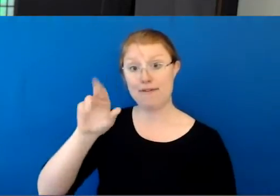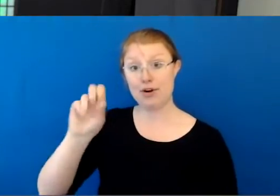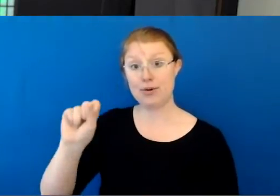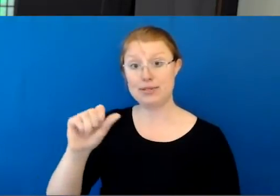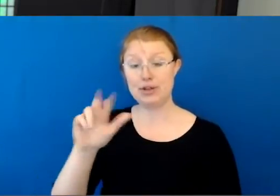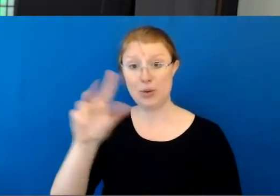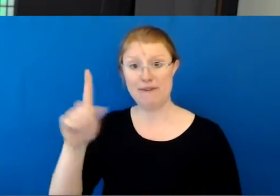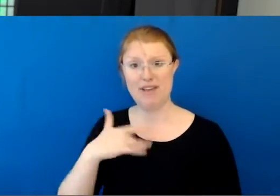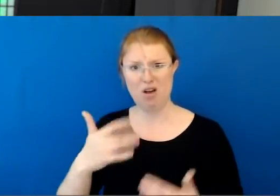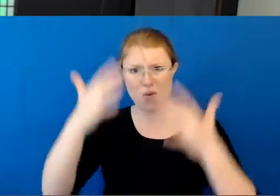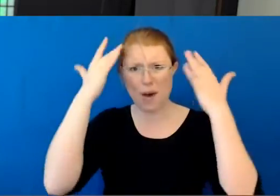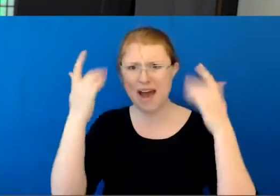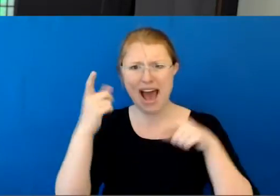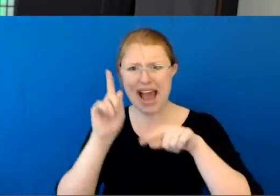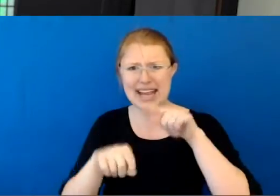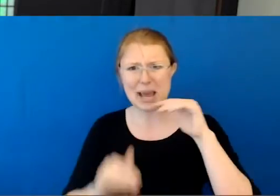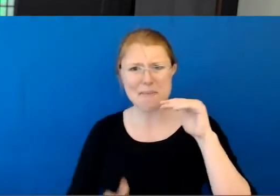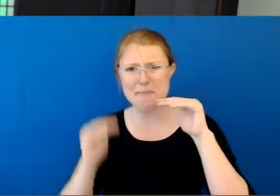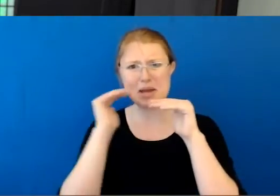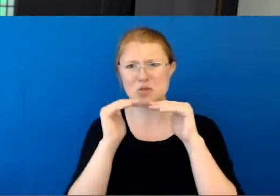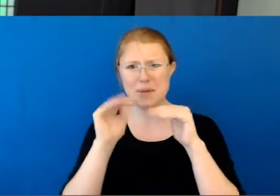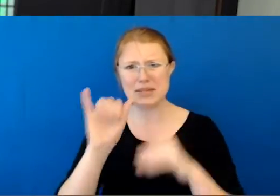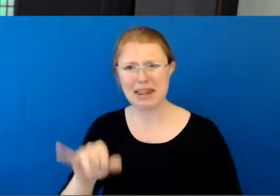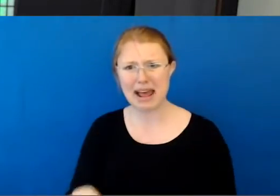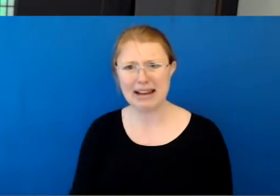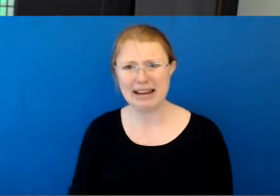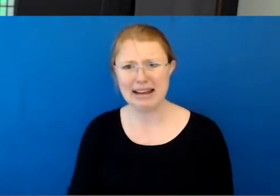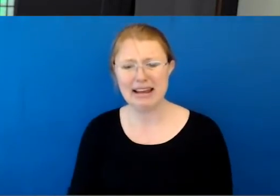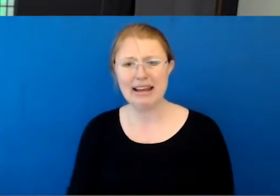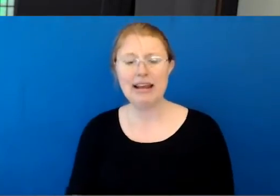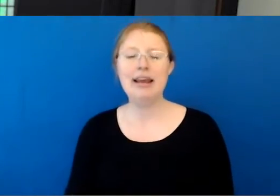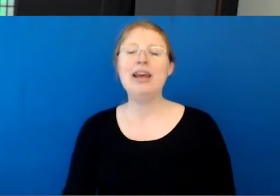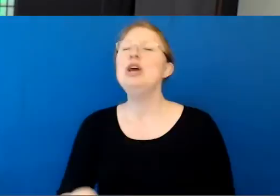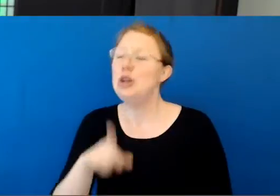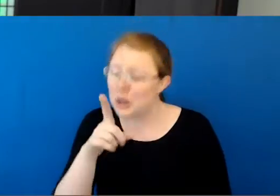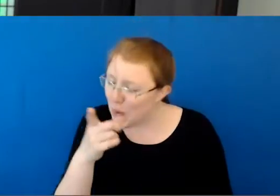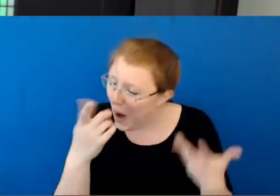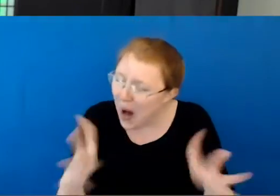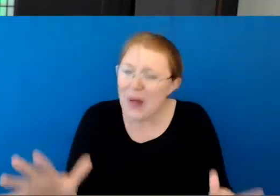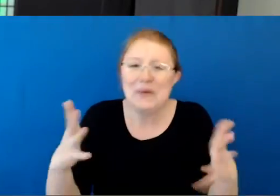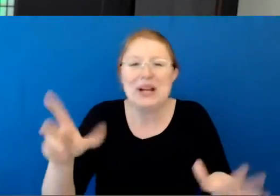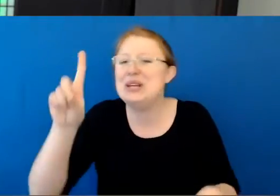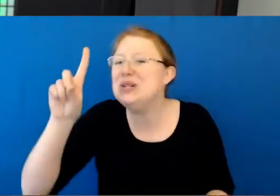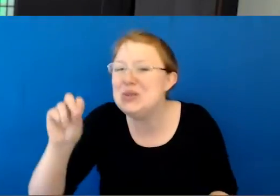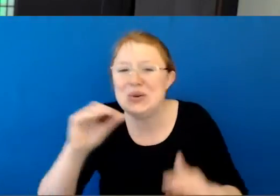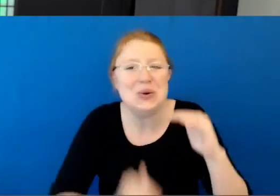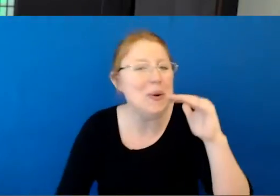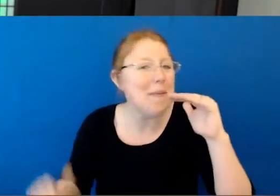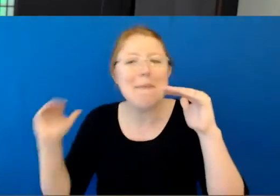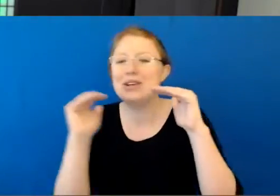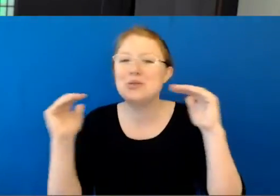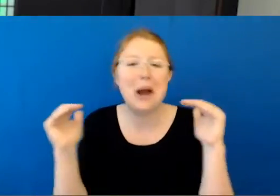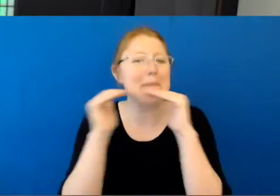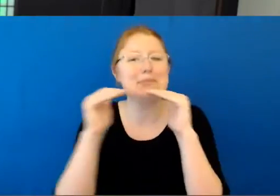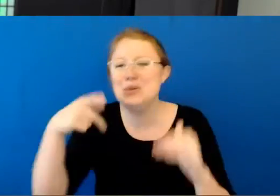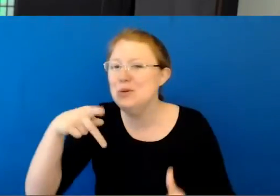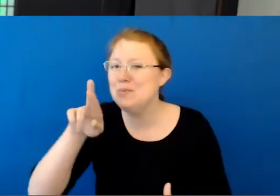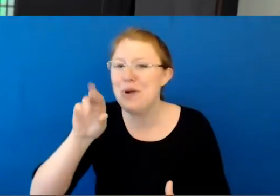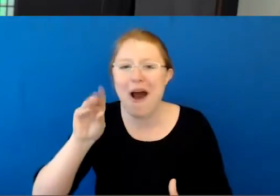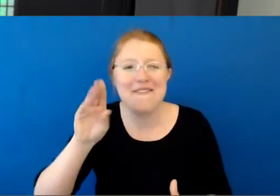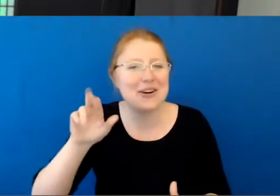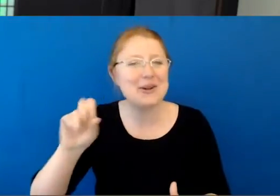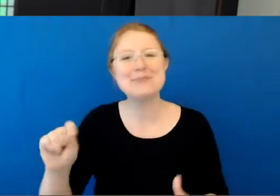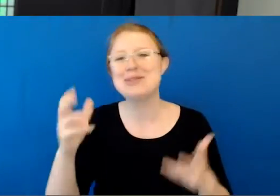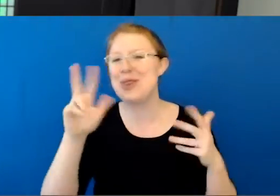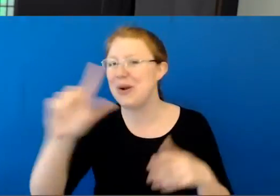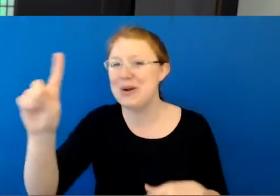is no perfect anybody, no perfect human beings. There was only one, his name was Jesus, and we're waiting for him to come back. So if you read